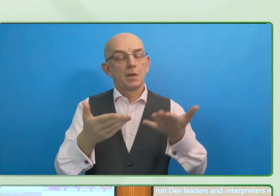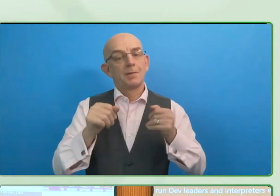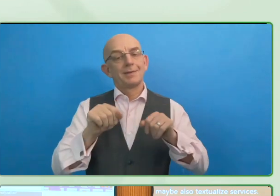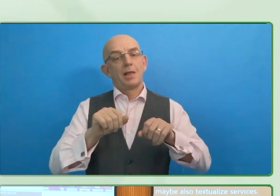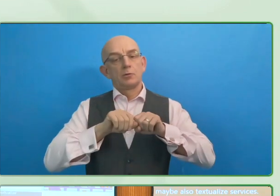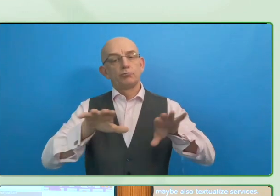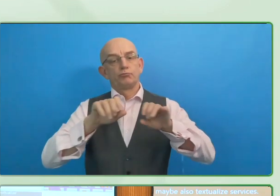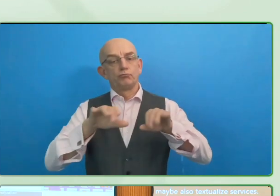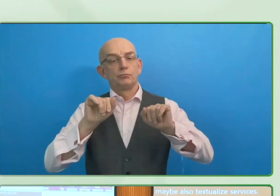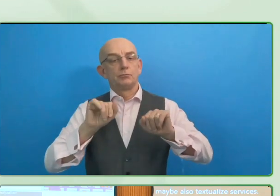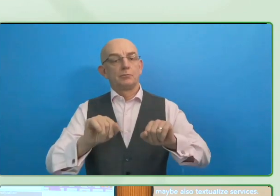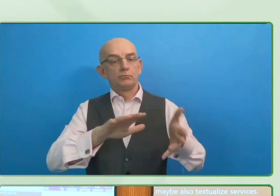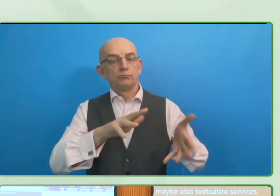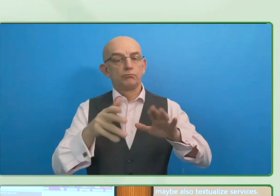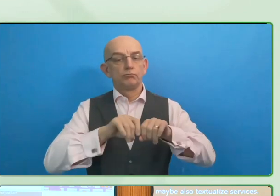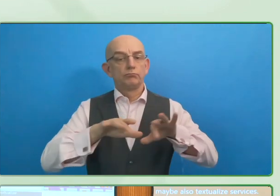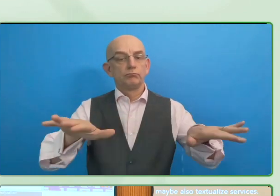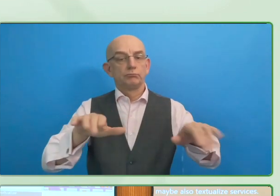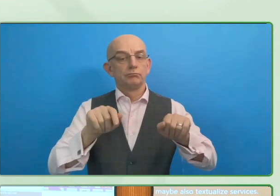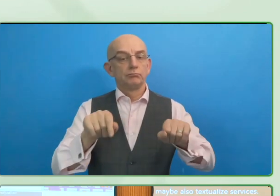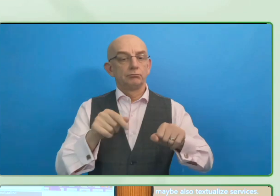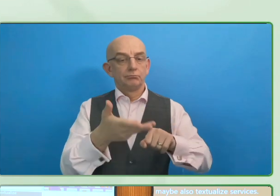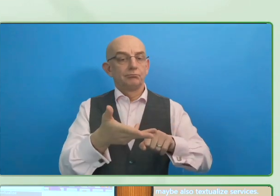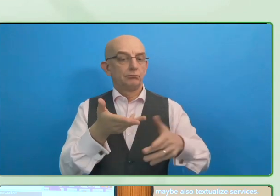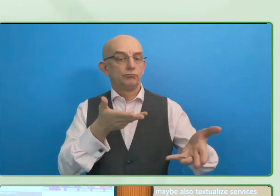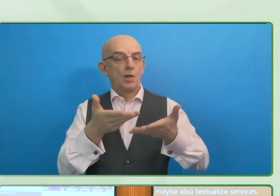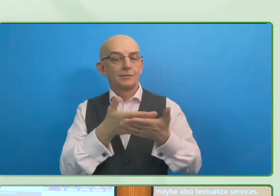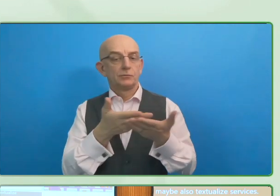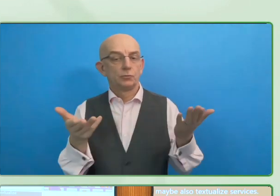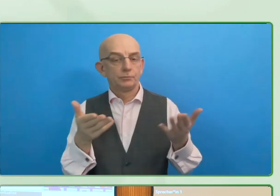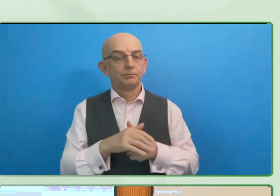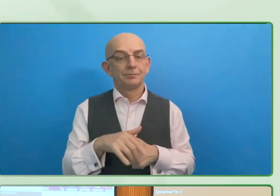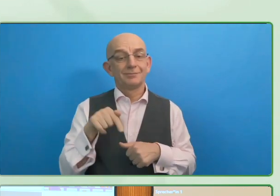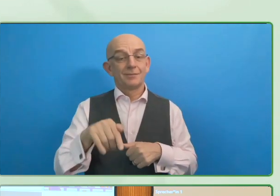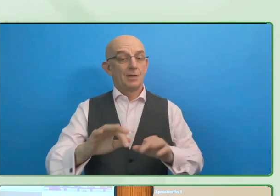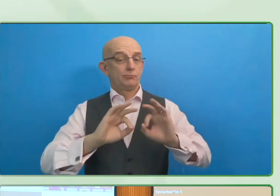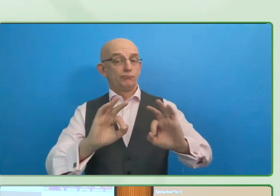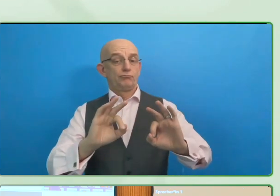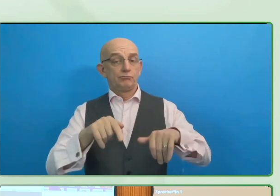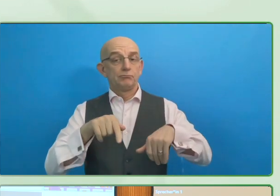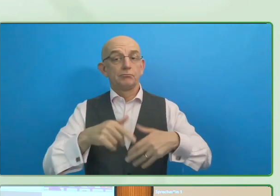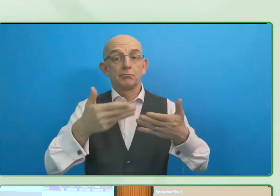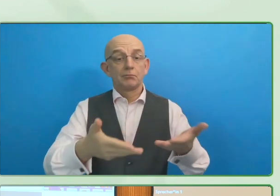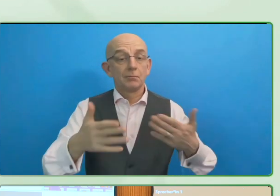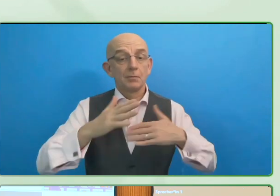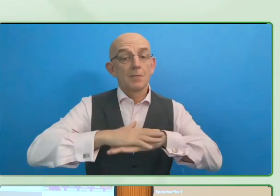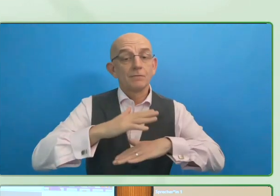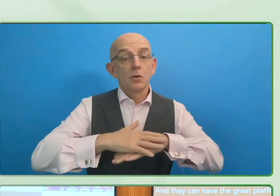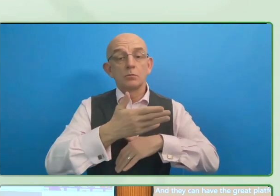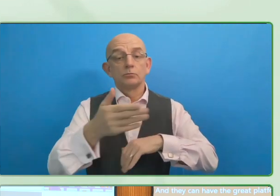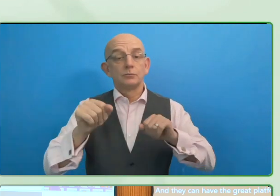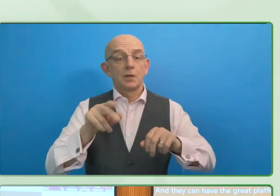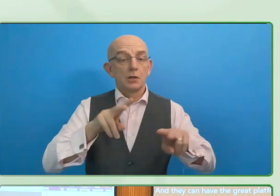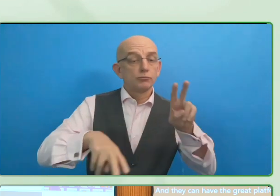have the great platform which they can use, and they can create much better accessibility for the deaf people, because we know that there